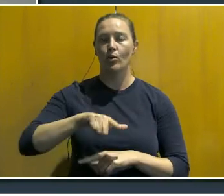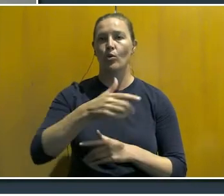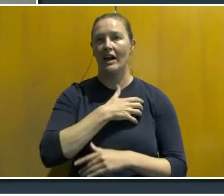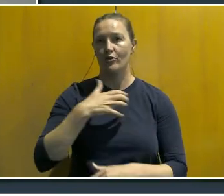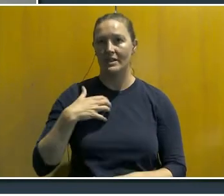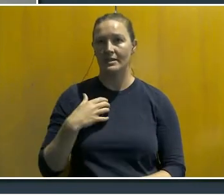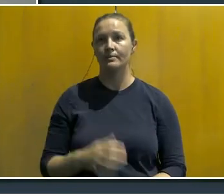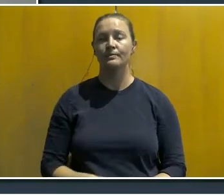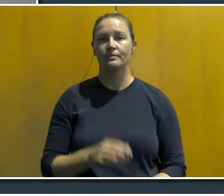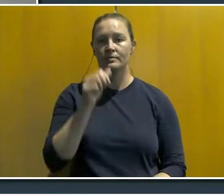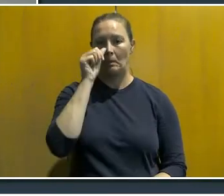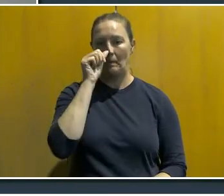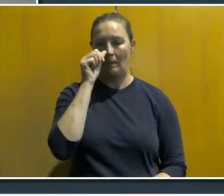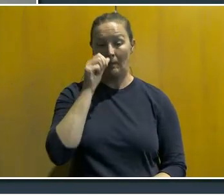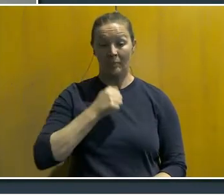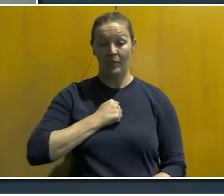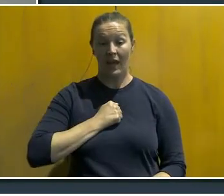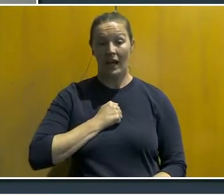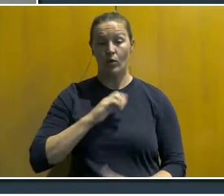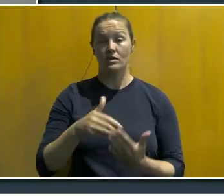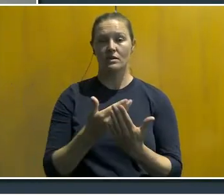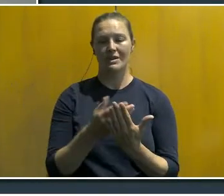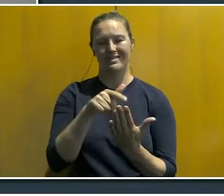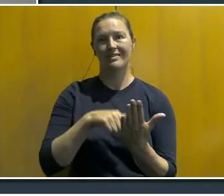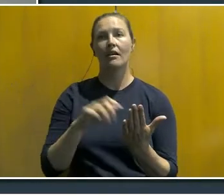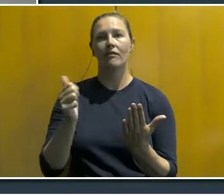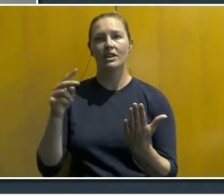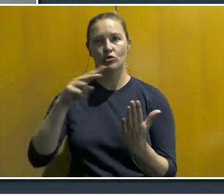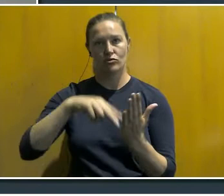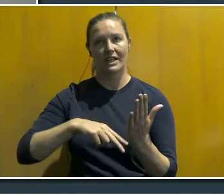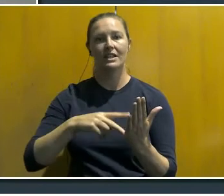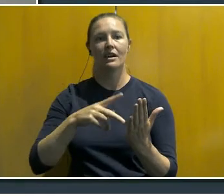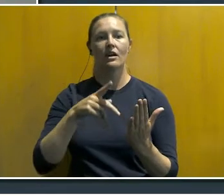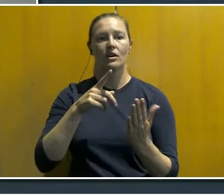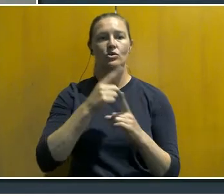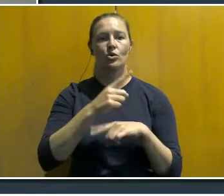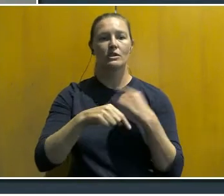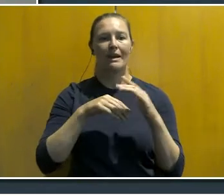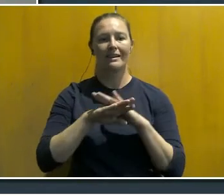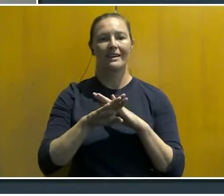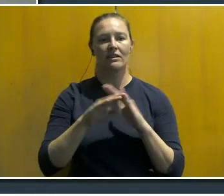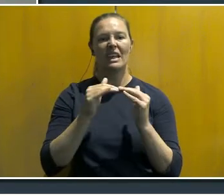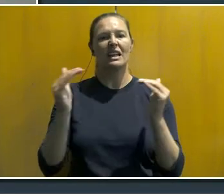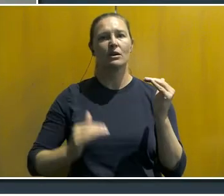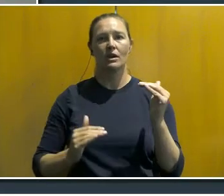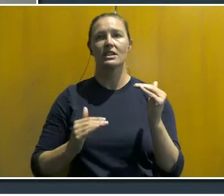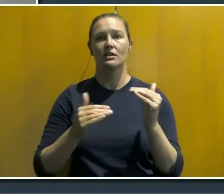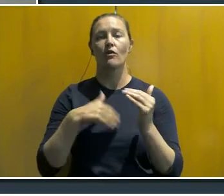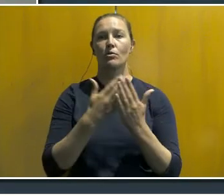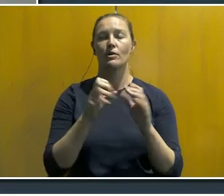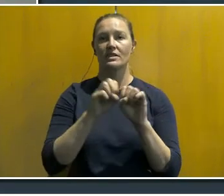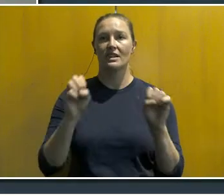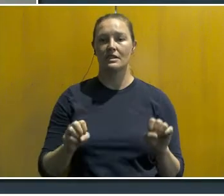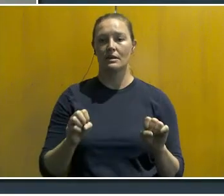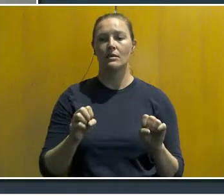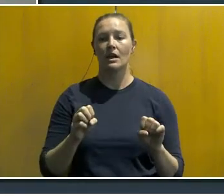Our submission, which I'm sure you've all read, mentioned the inequalities of the proposed system and sought that a number of the